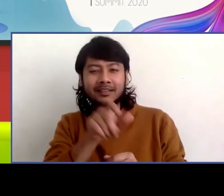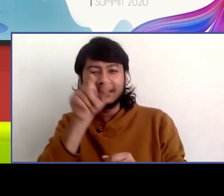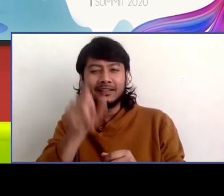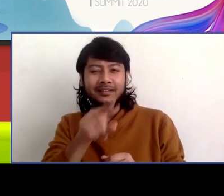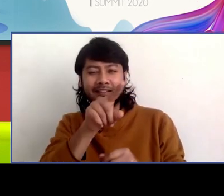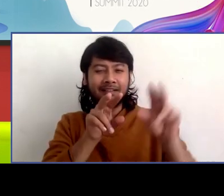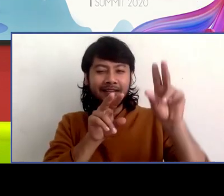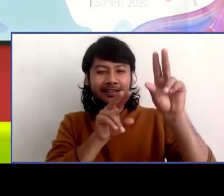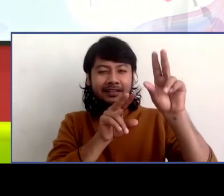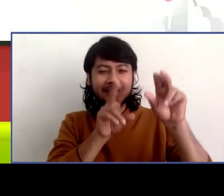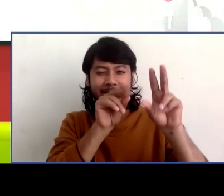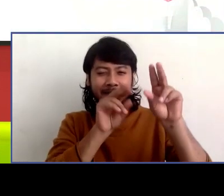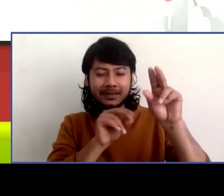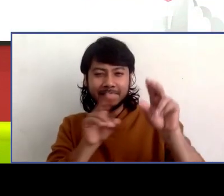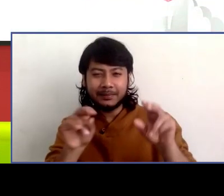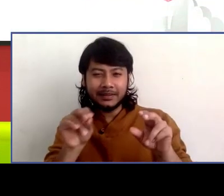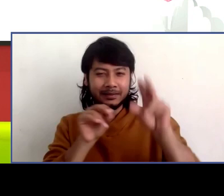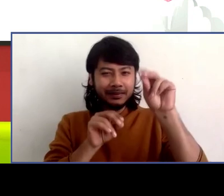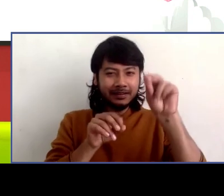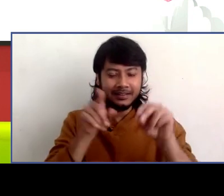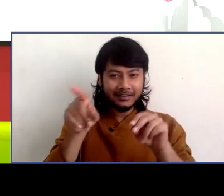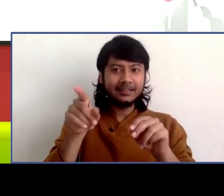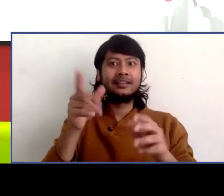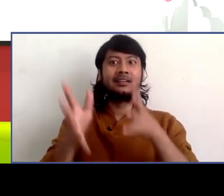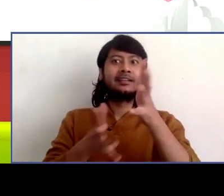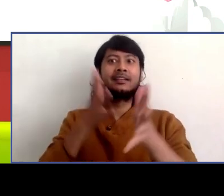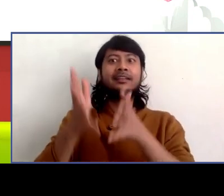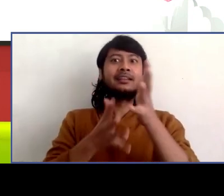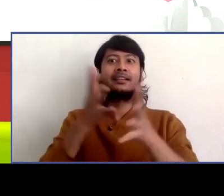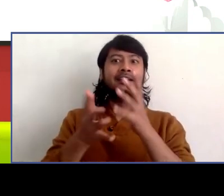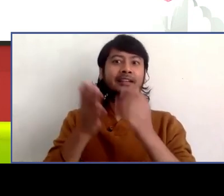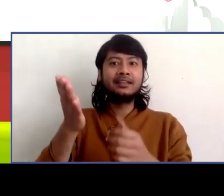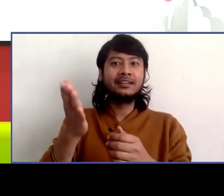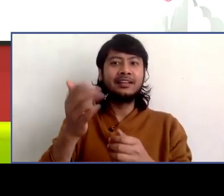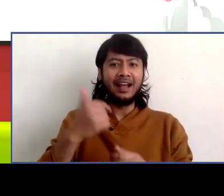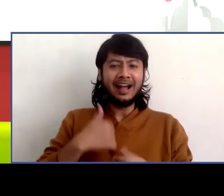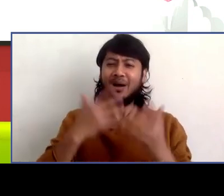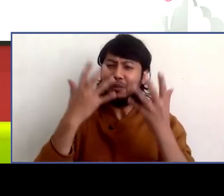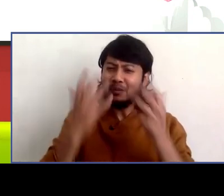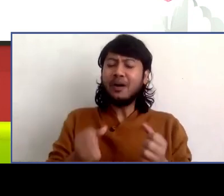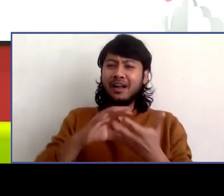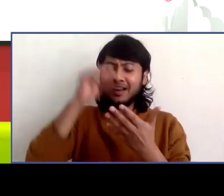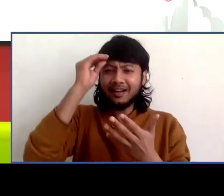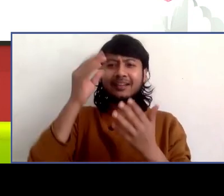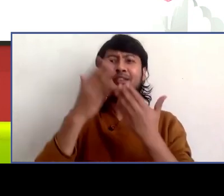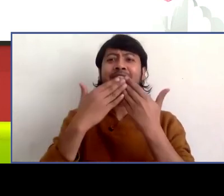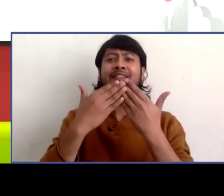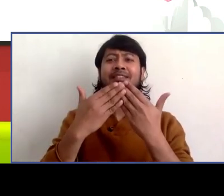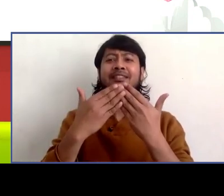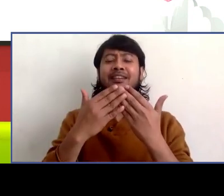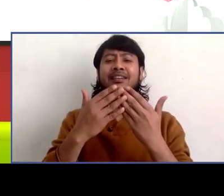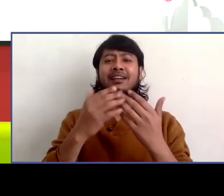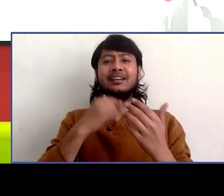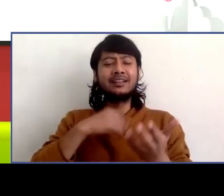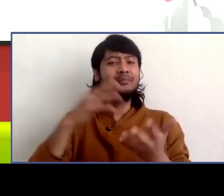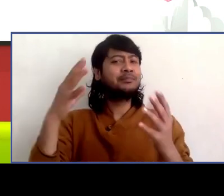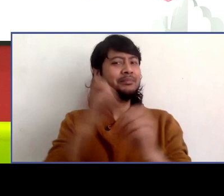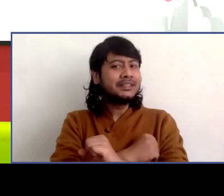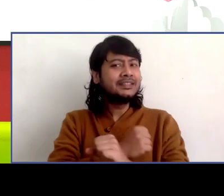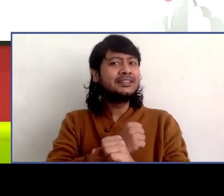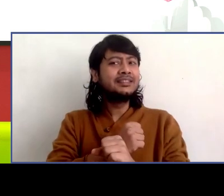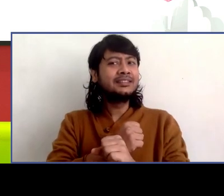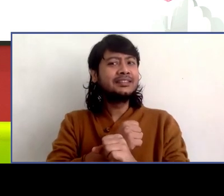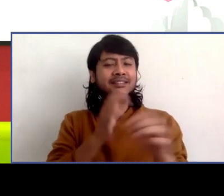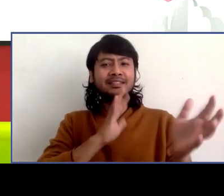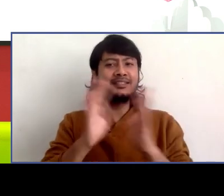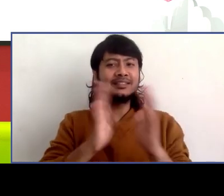wish I knew sign language when I was in school. But you all have a chance now. You can tell your parents